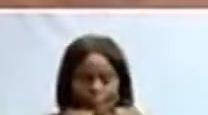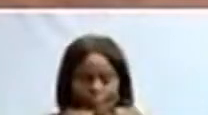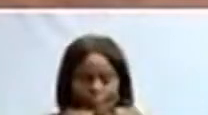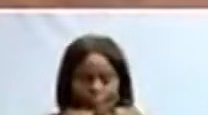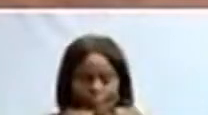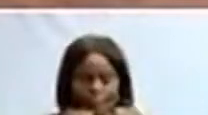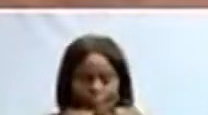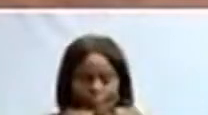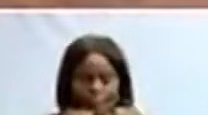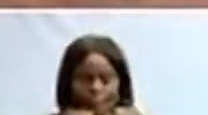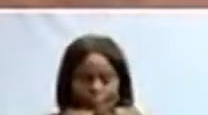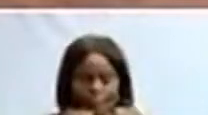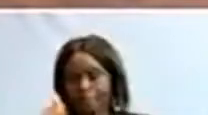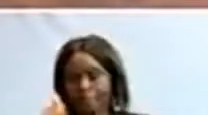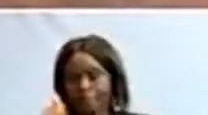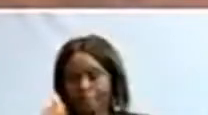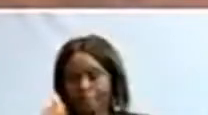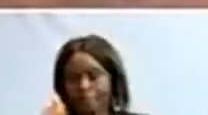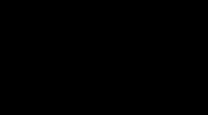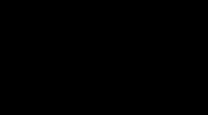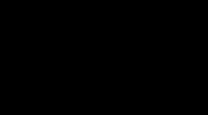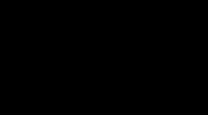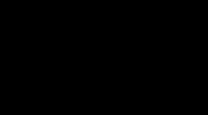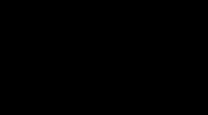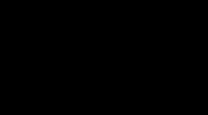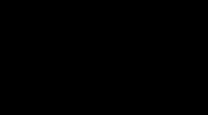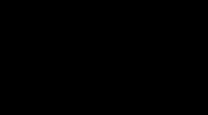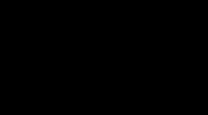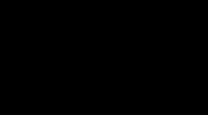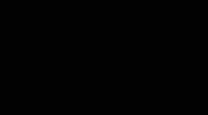of delay, which is